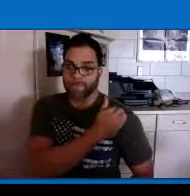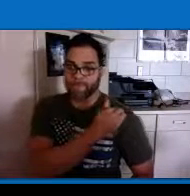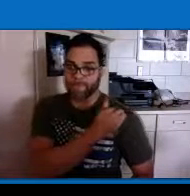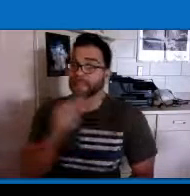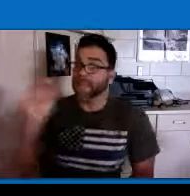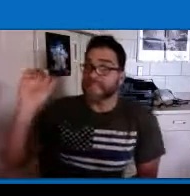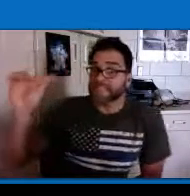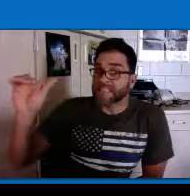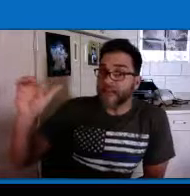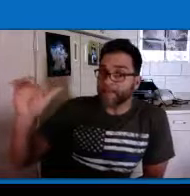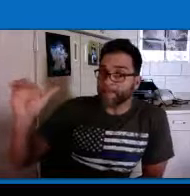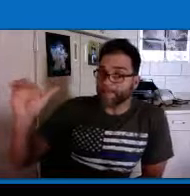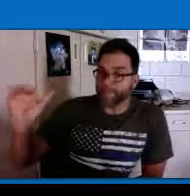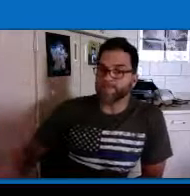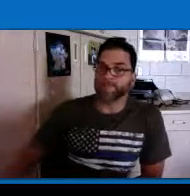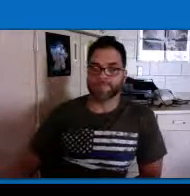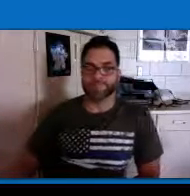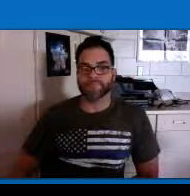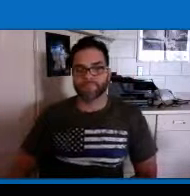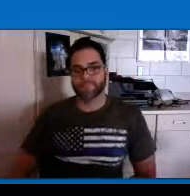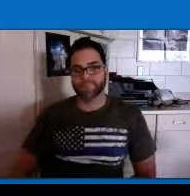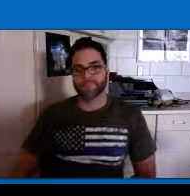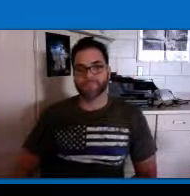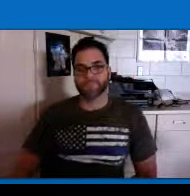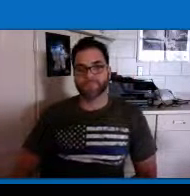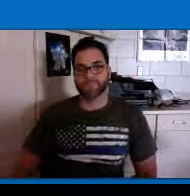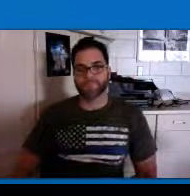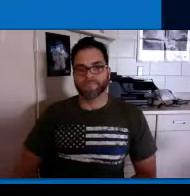Tap, tap.